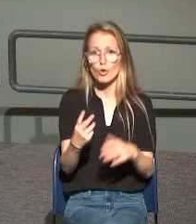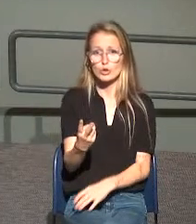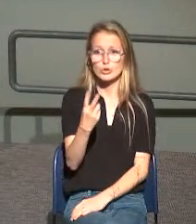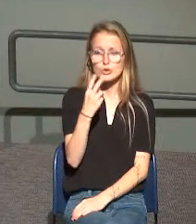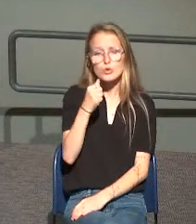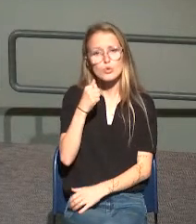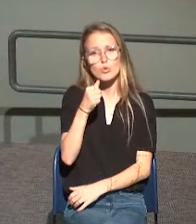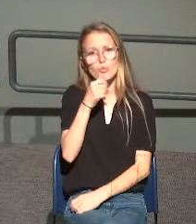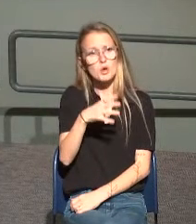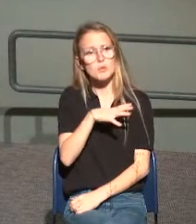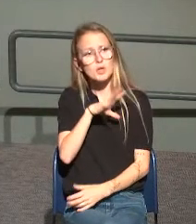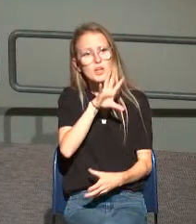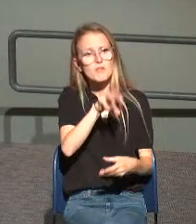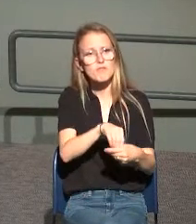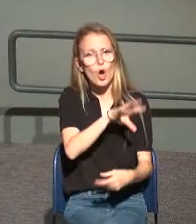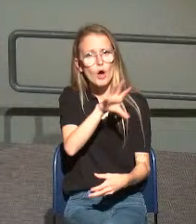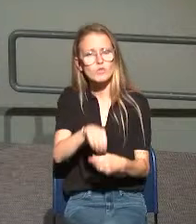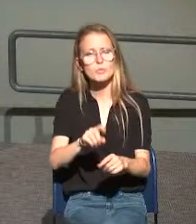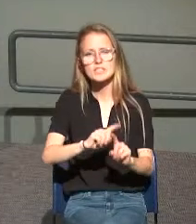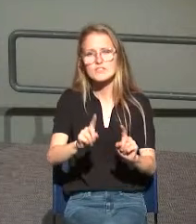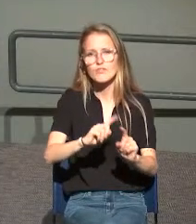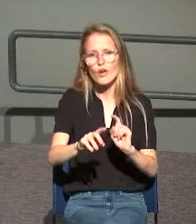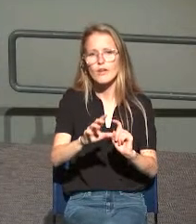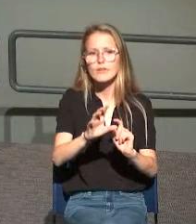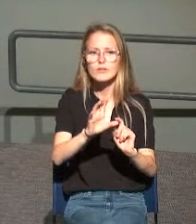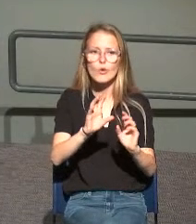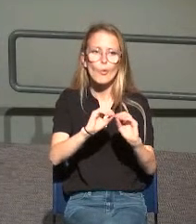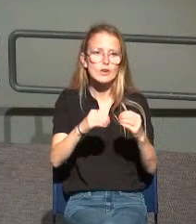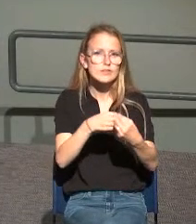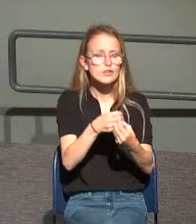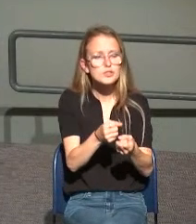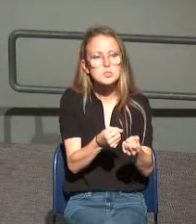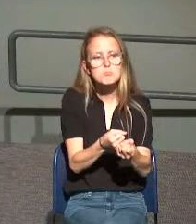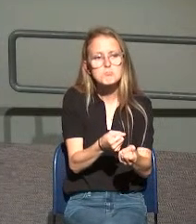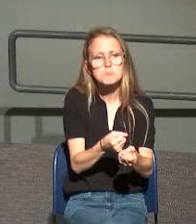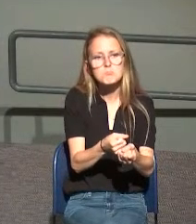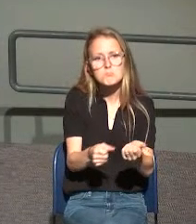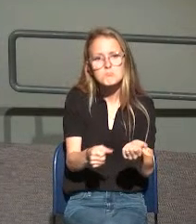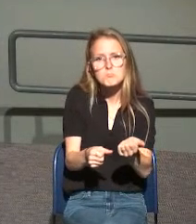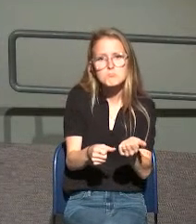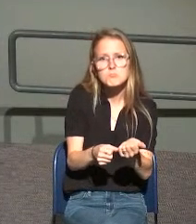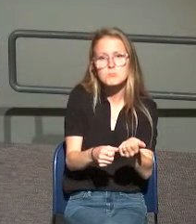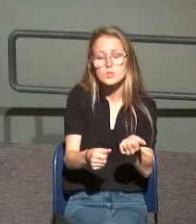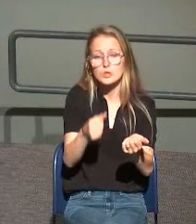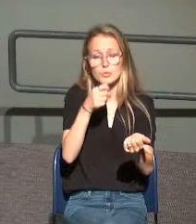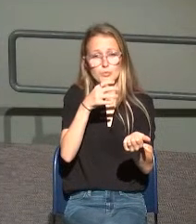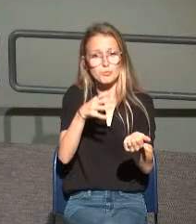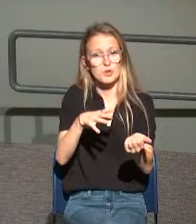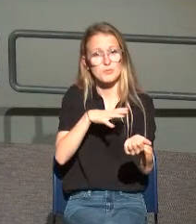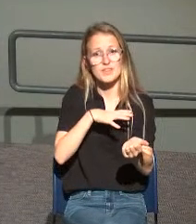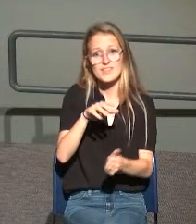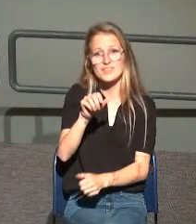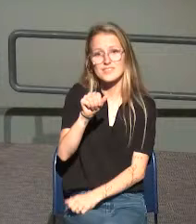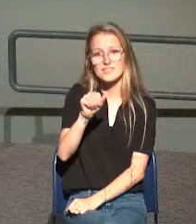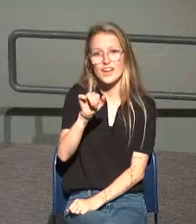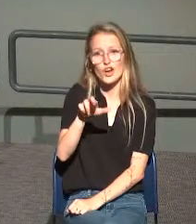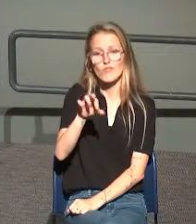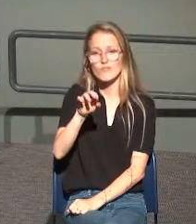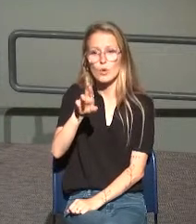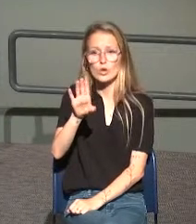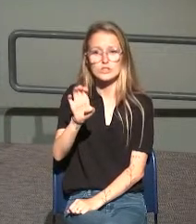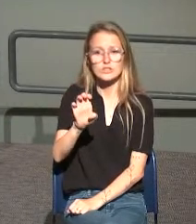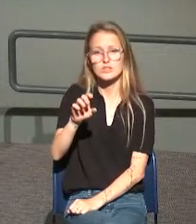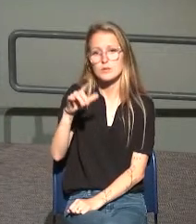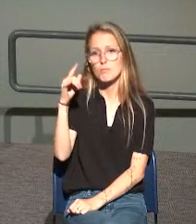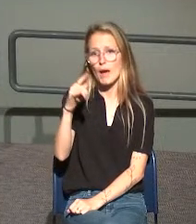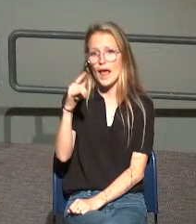women's auxiliaries, including the Women Air Force Service Pilots, or the WASP as they were more commonly known.